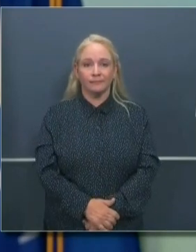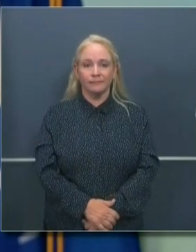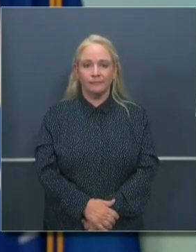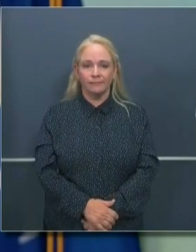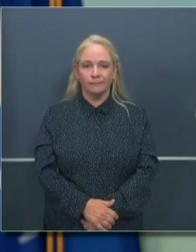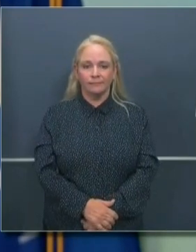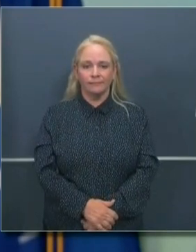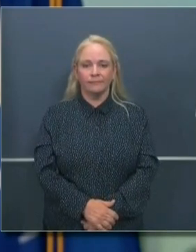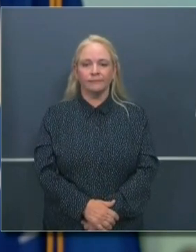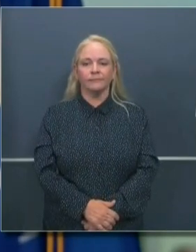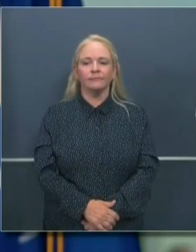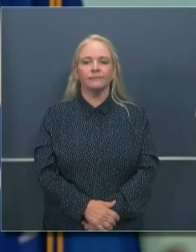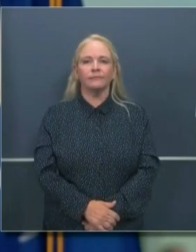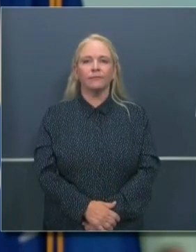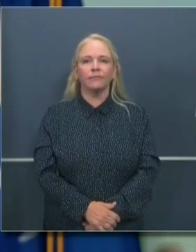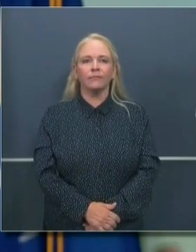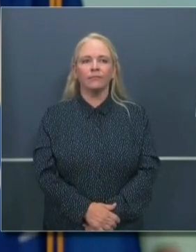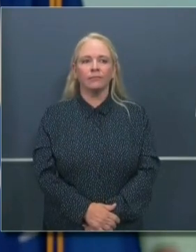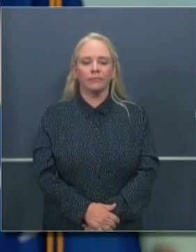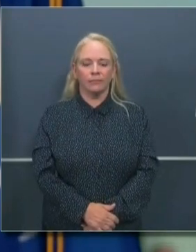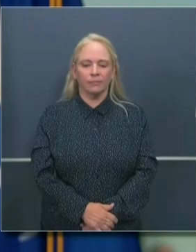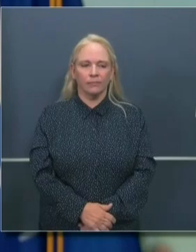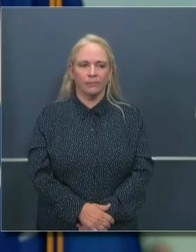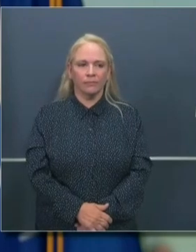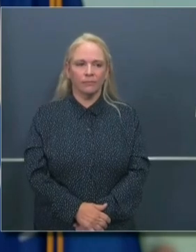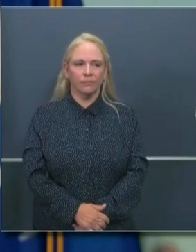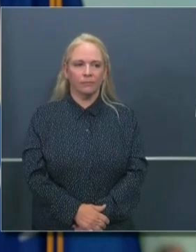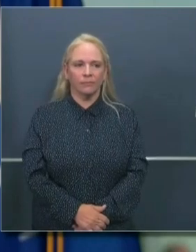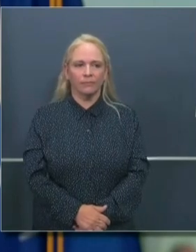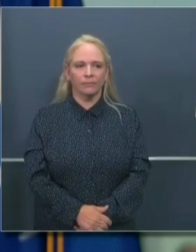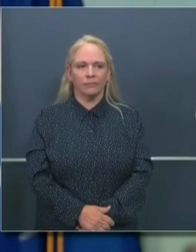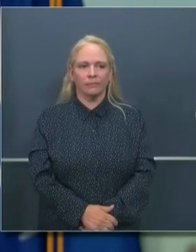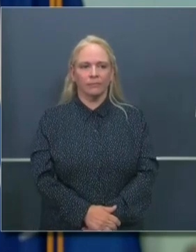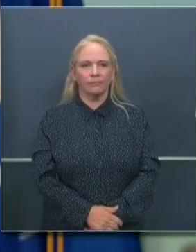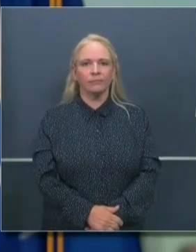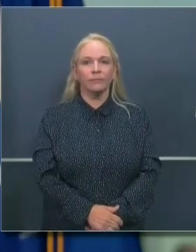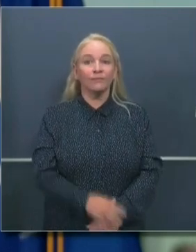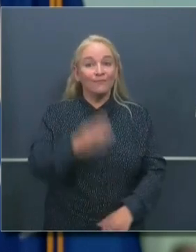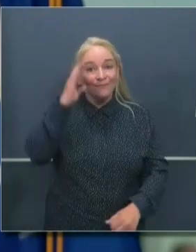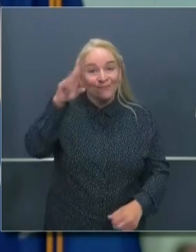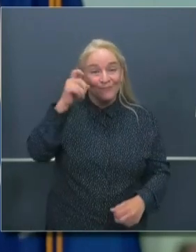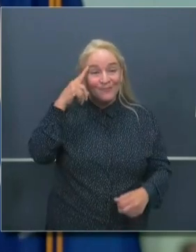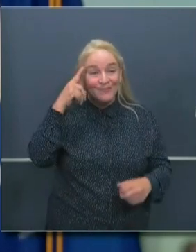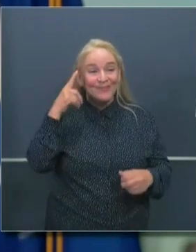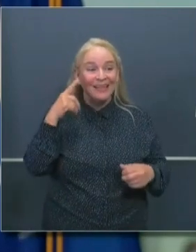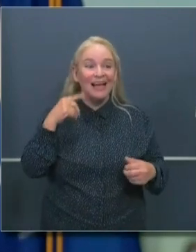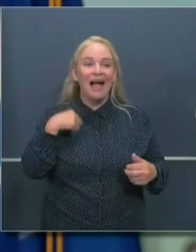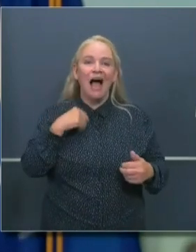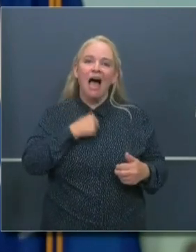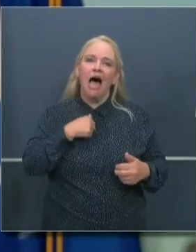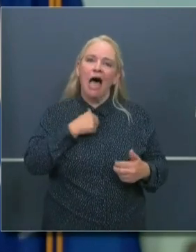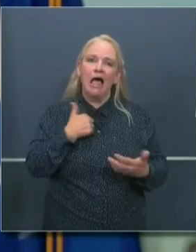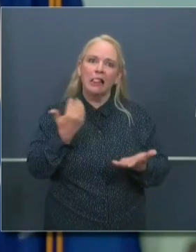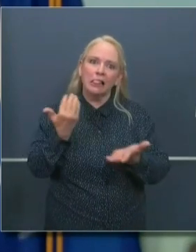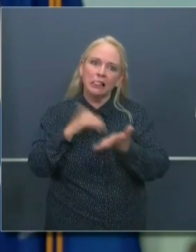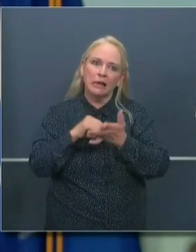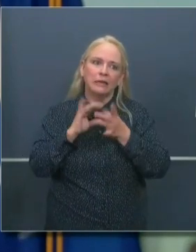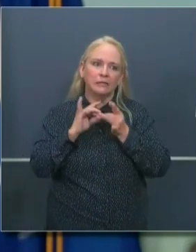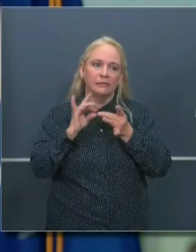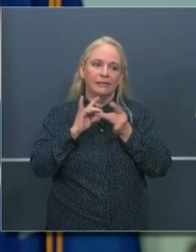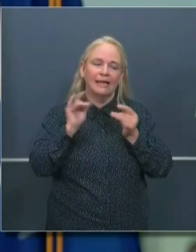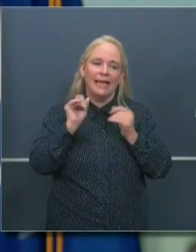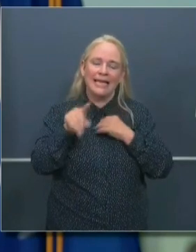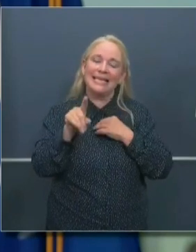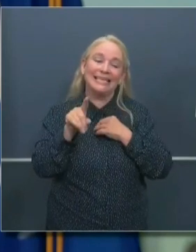Hi, Governor. Not to beat a badly limping horse here, but I want to get back to the enforcement question. I fear, Doug, perhaps you